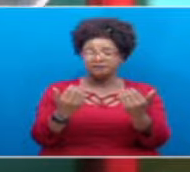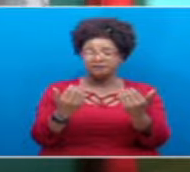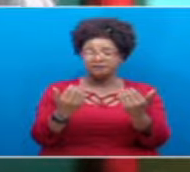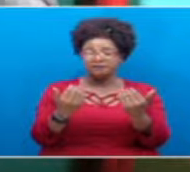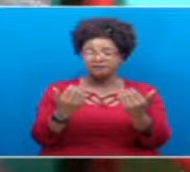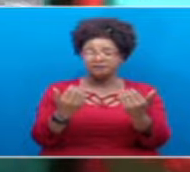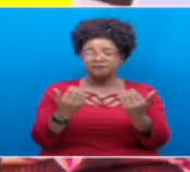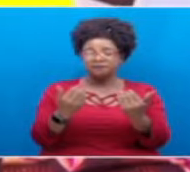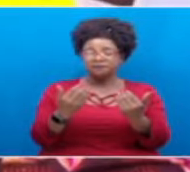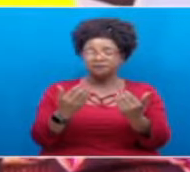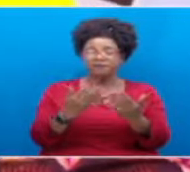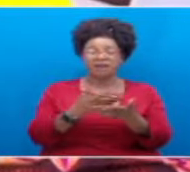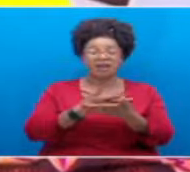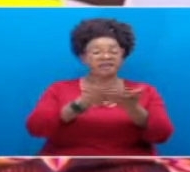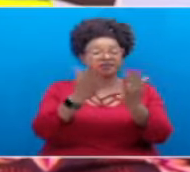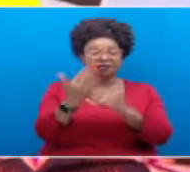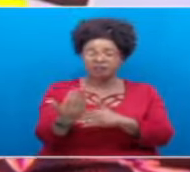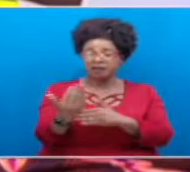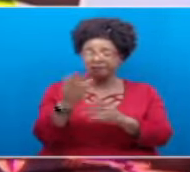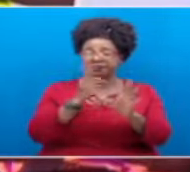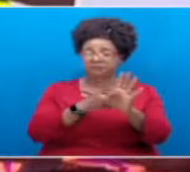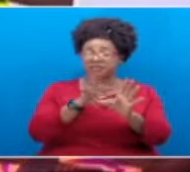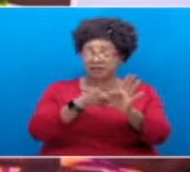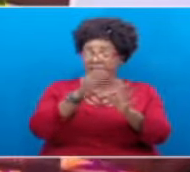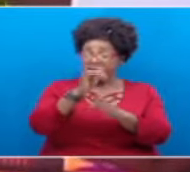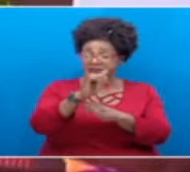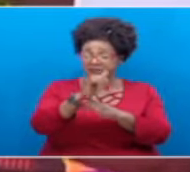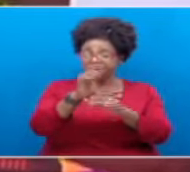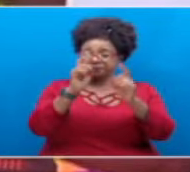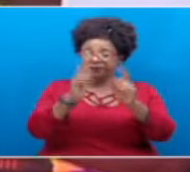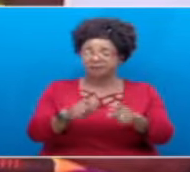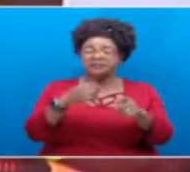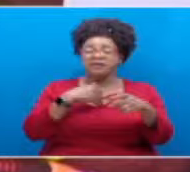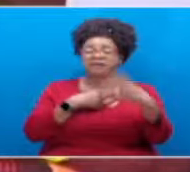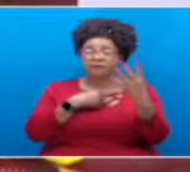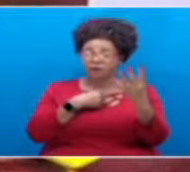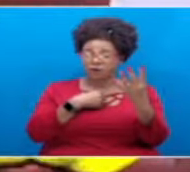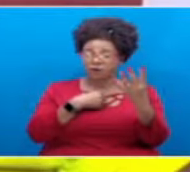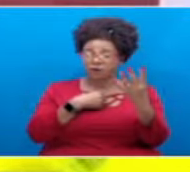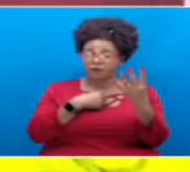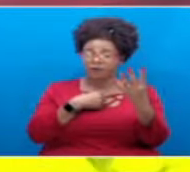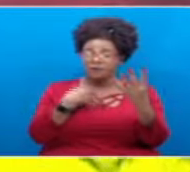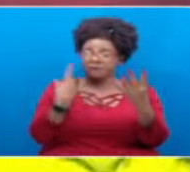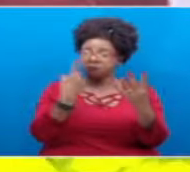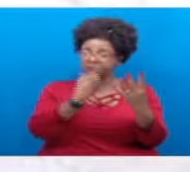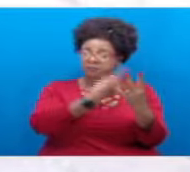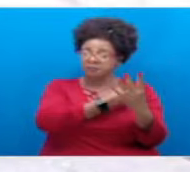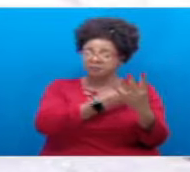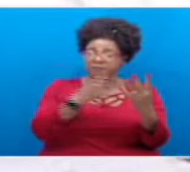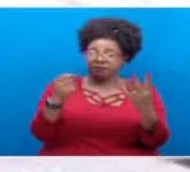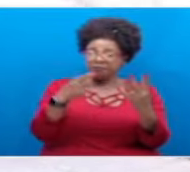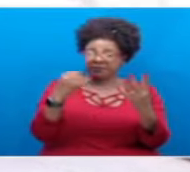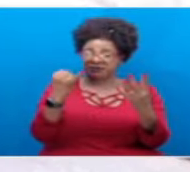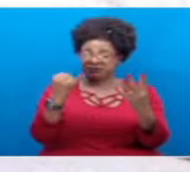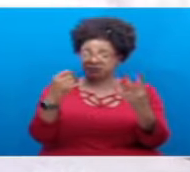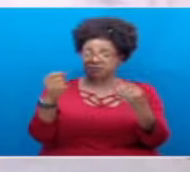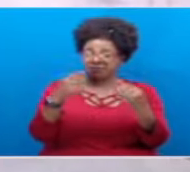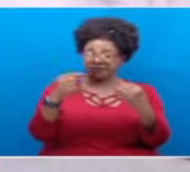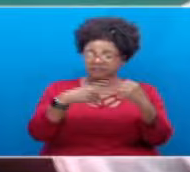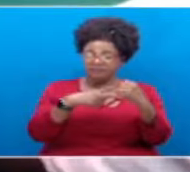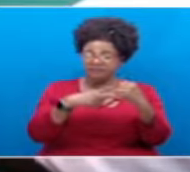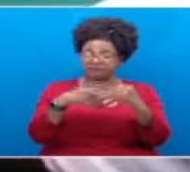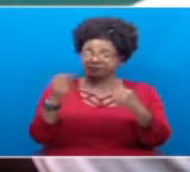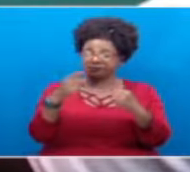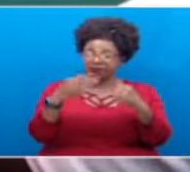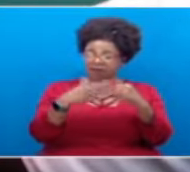Every child taking part in this vaccine trial has to get 4 injections, offered at 6 months, 7 months, 9 months,